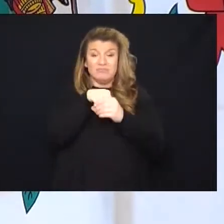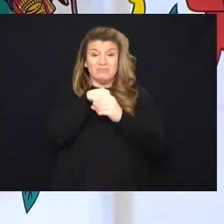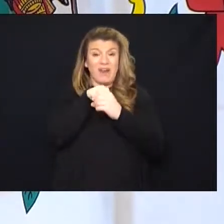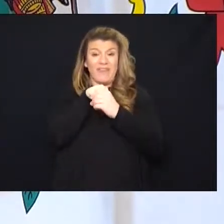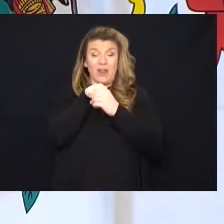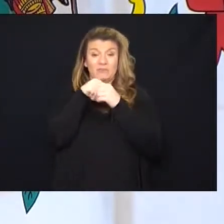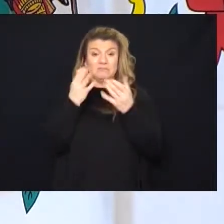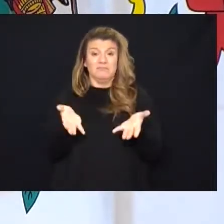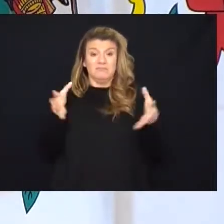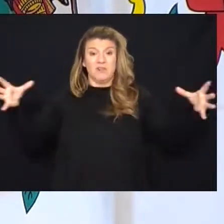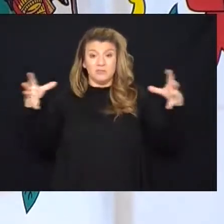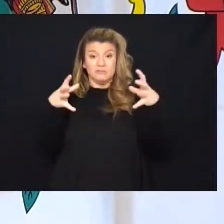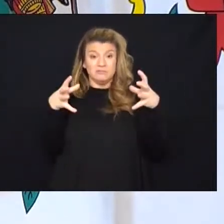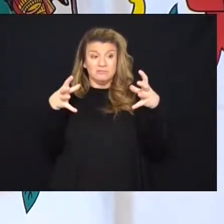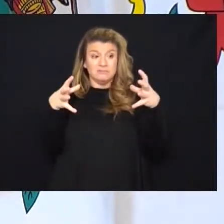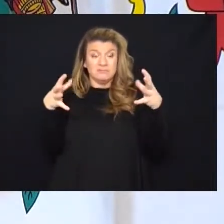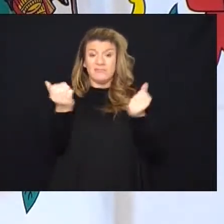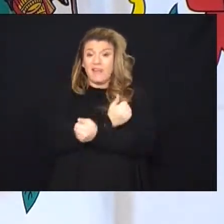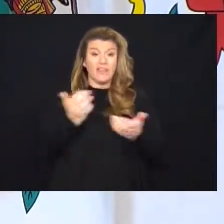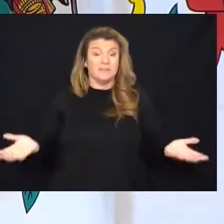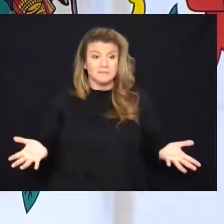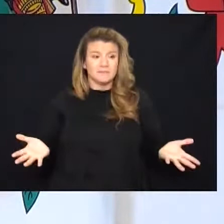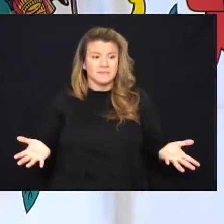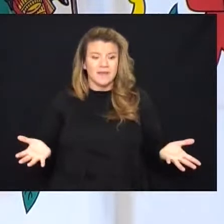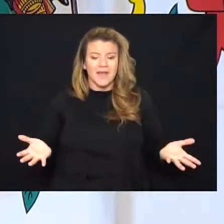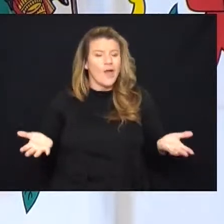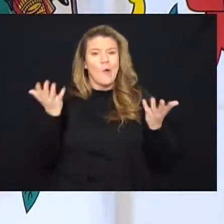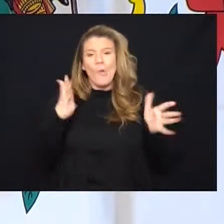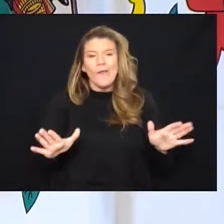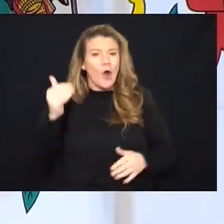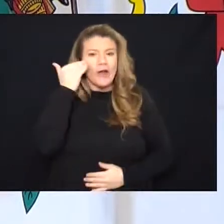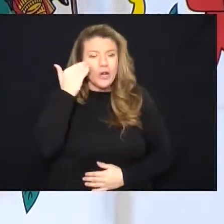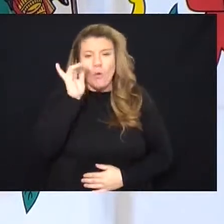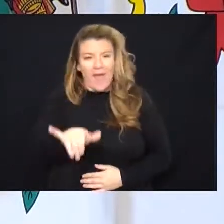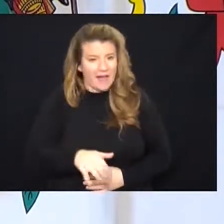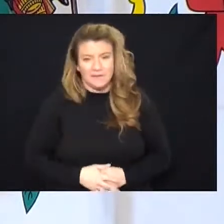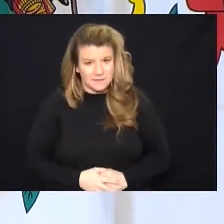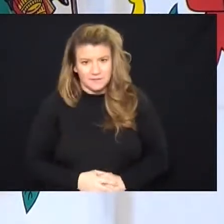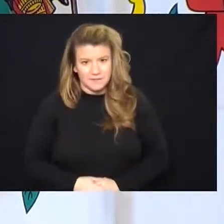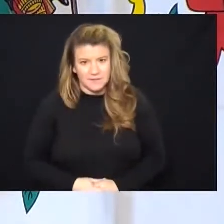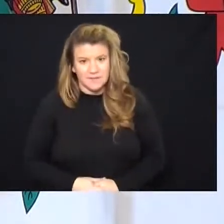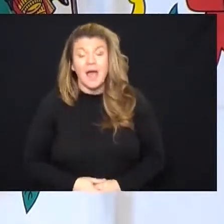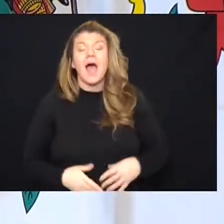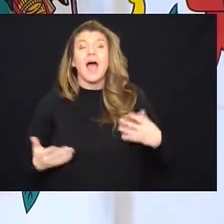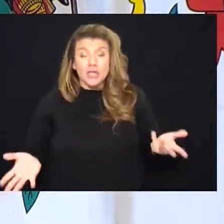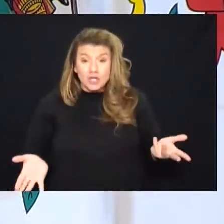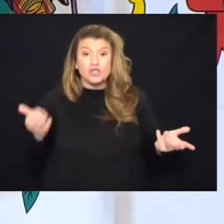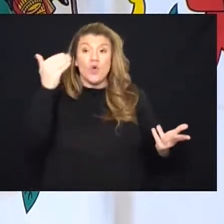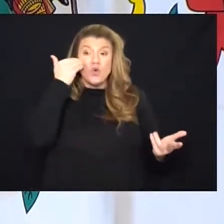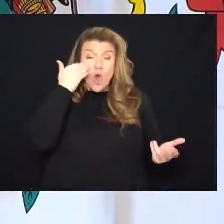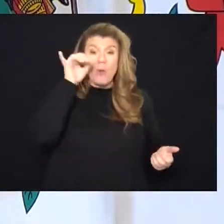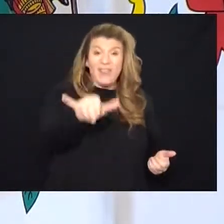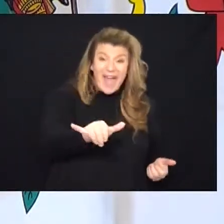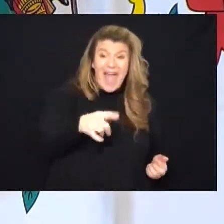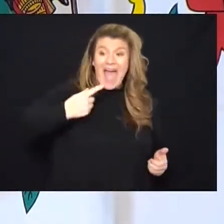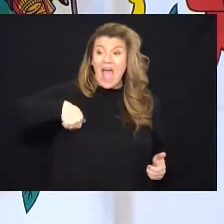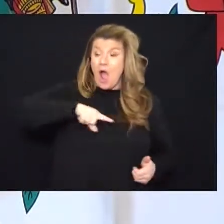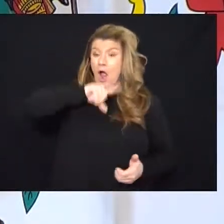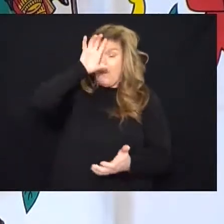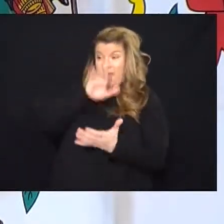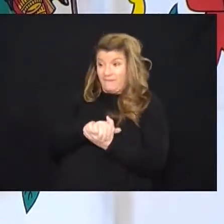us all the time. We know all of that. So in all of that, what we believe and